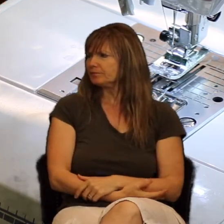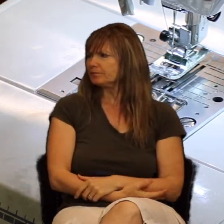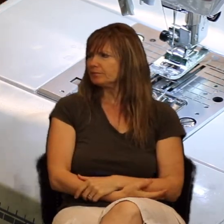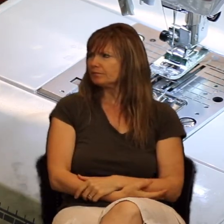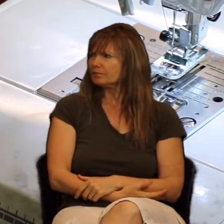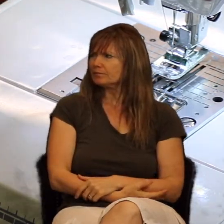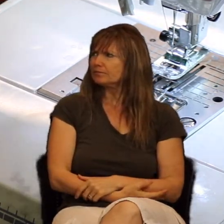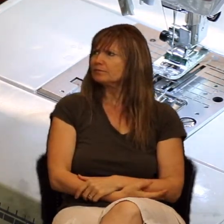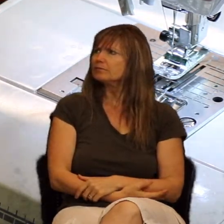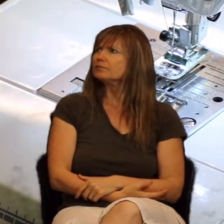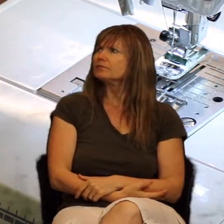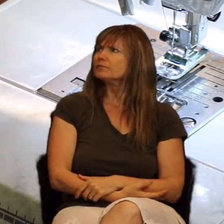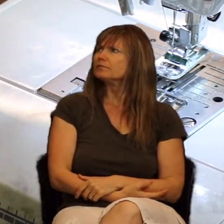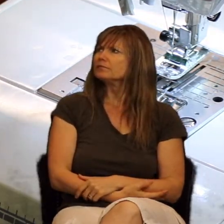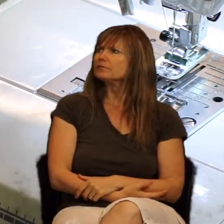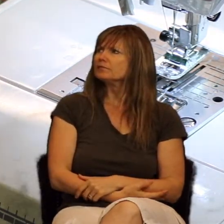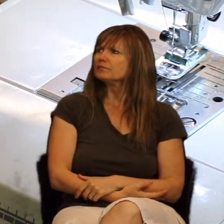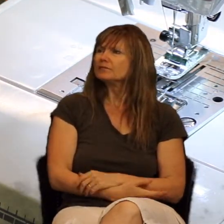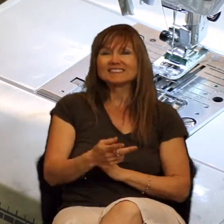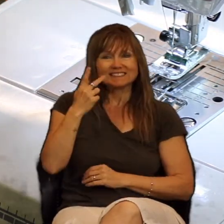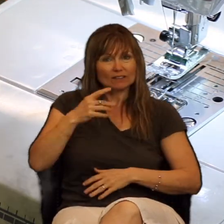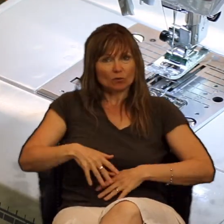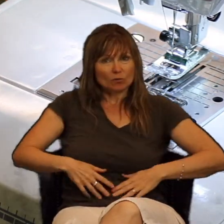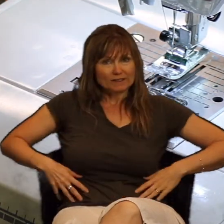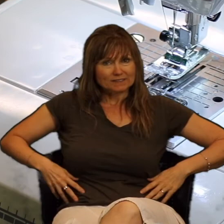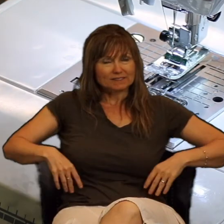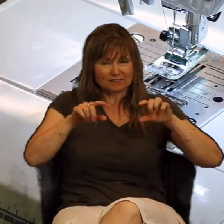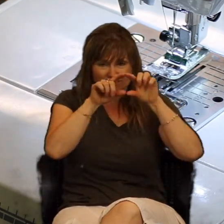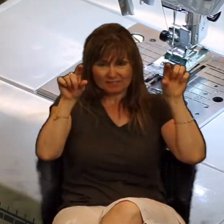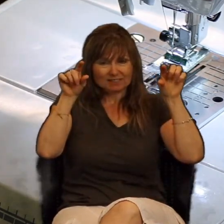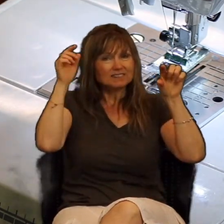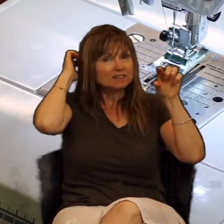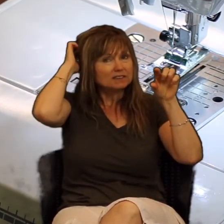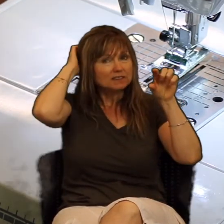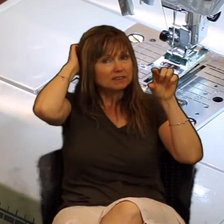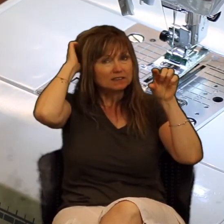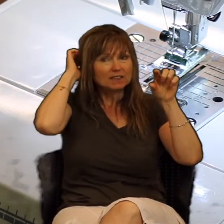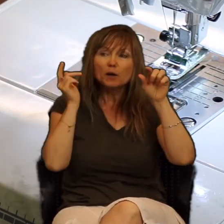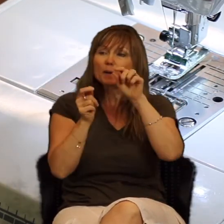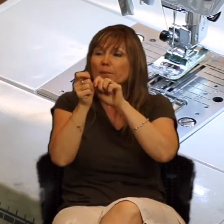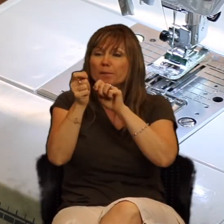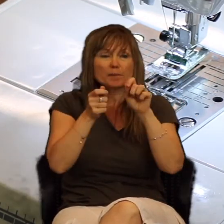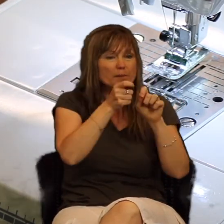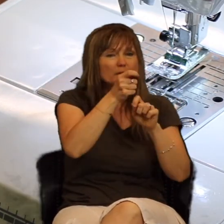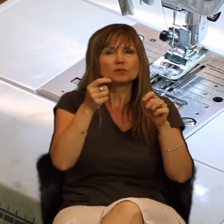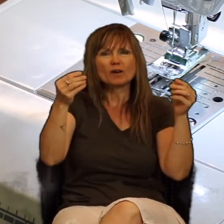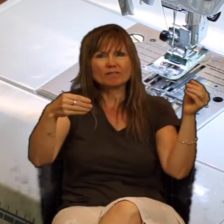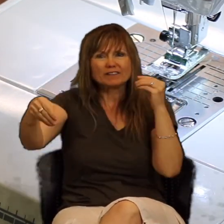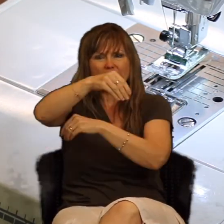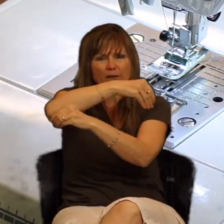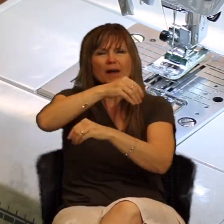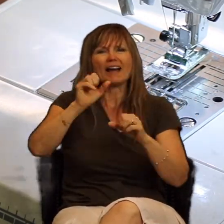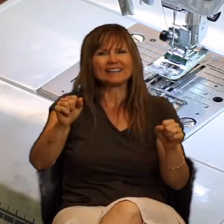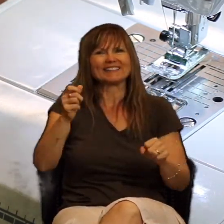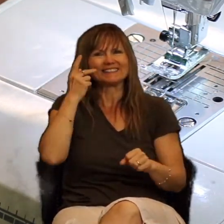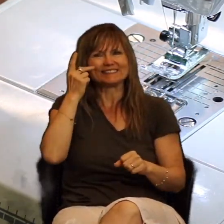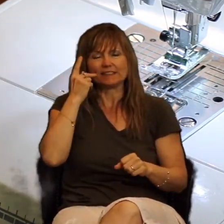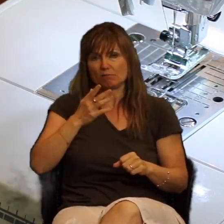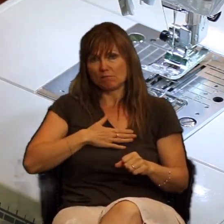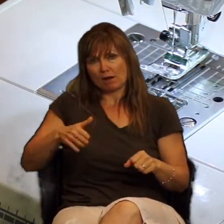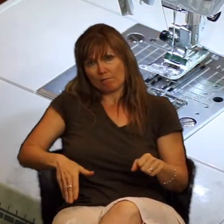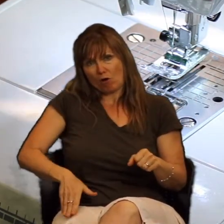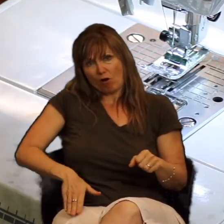Just stuck a pin at my waistline that I have so that when I flip it over, I can see how high up my pockets need to